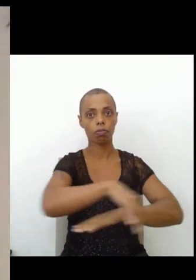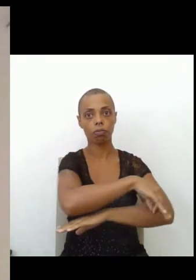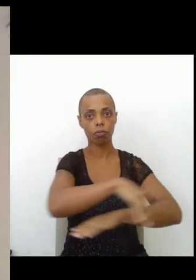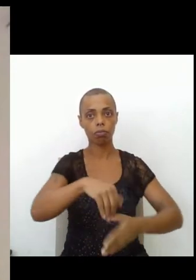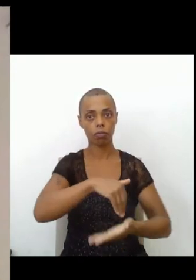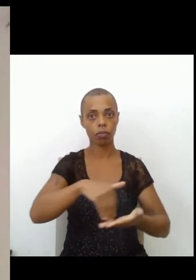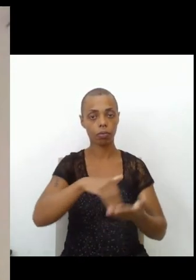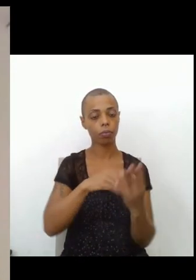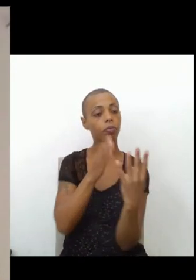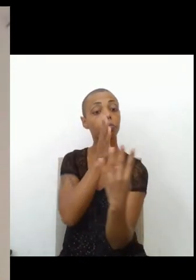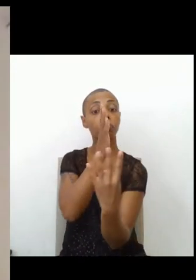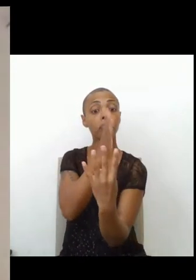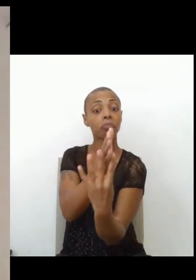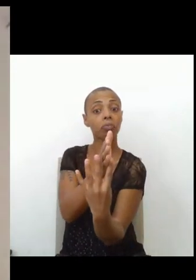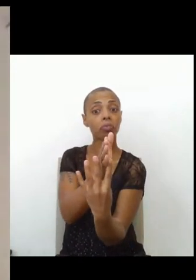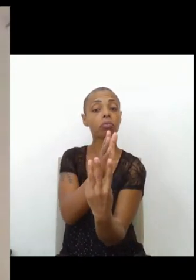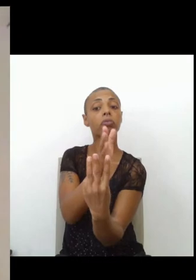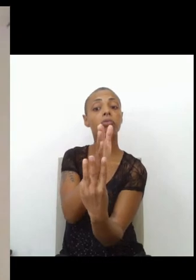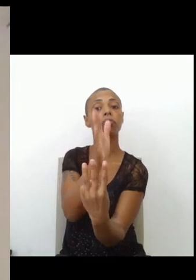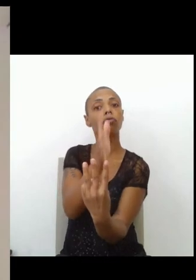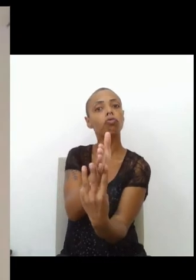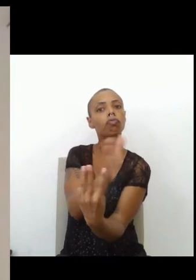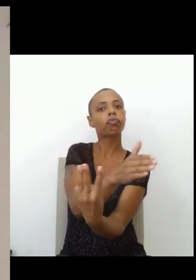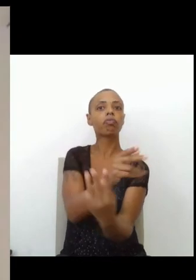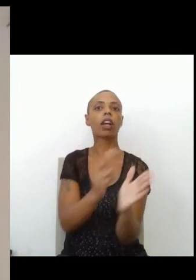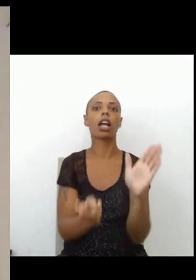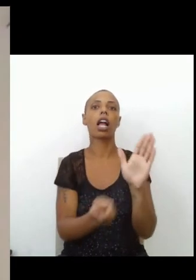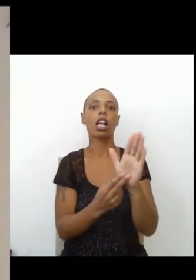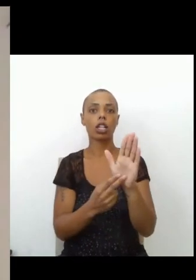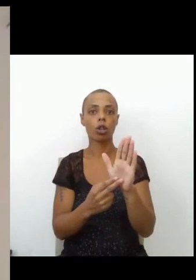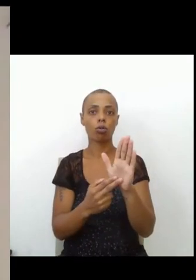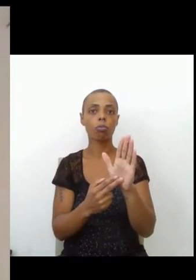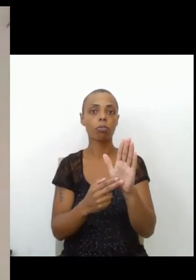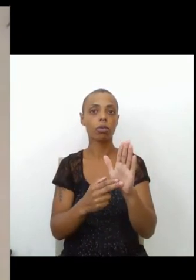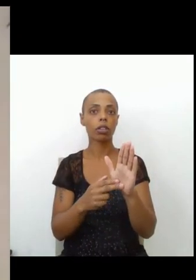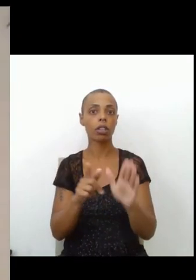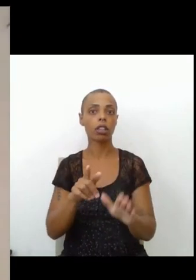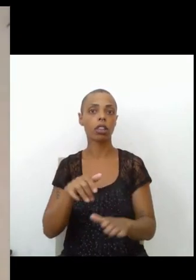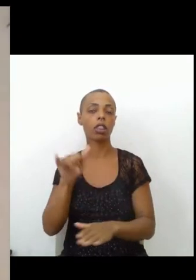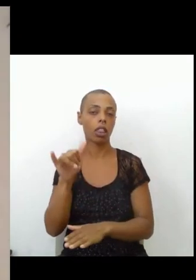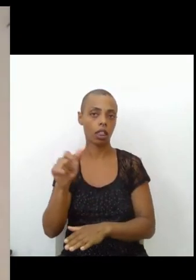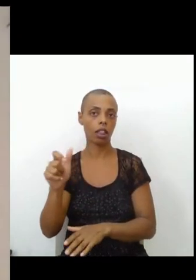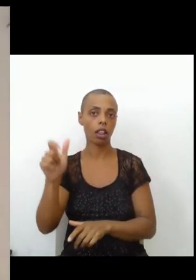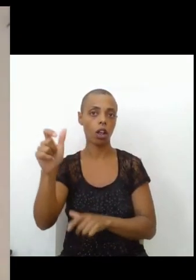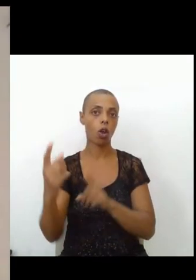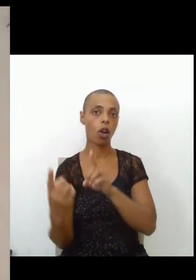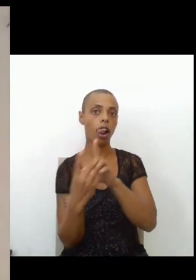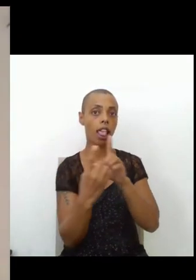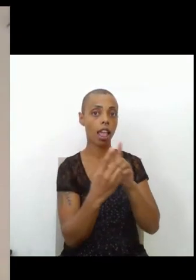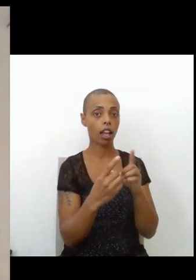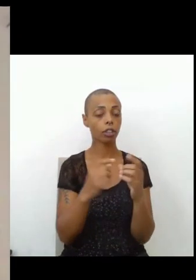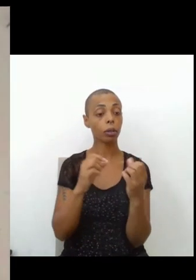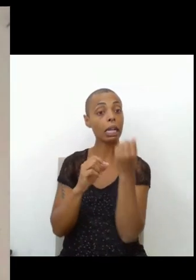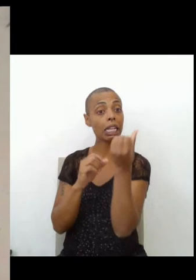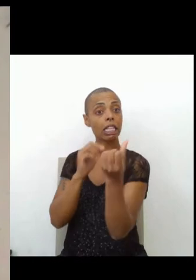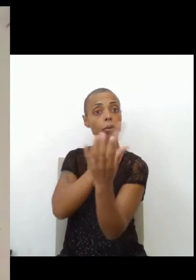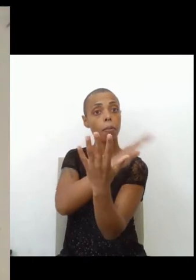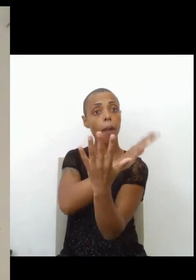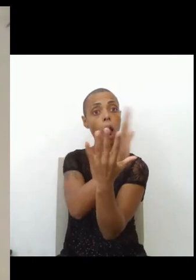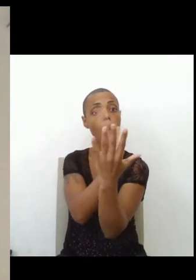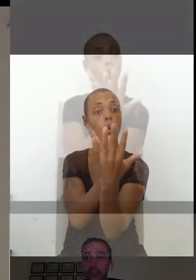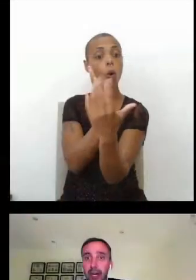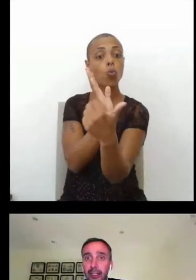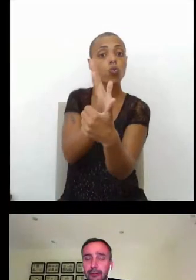so with clients and only one in six dead to do so